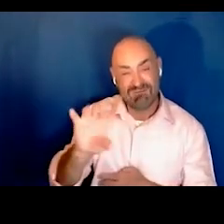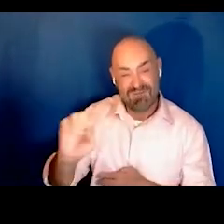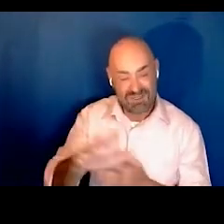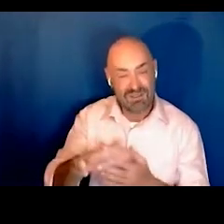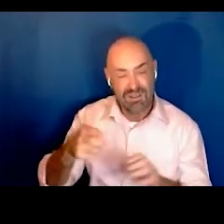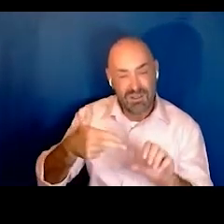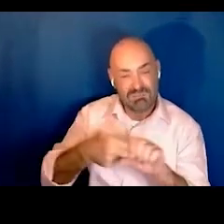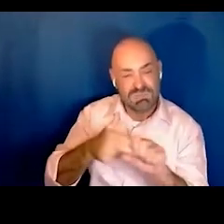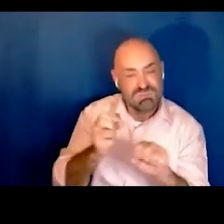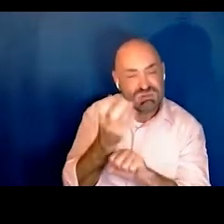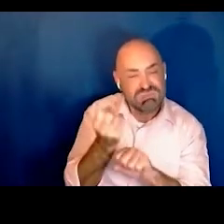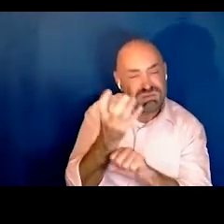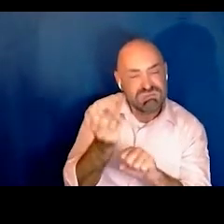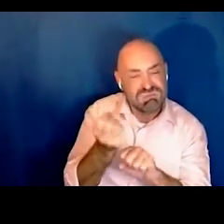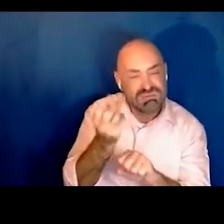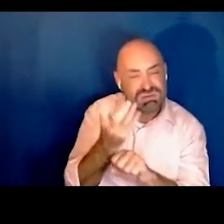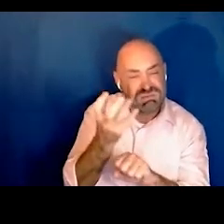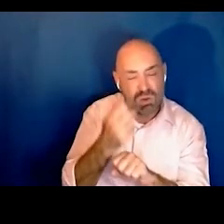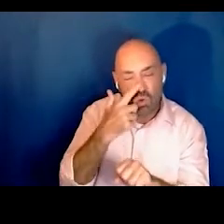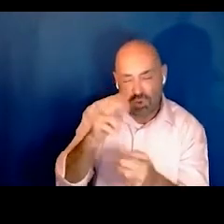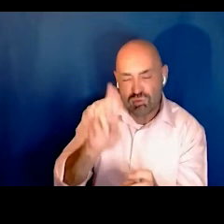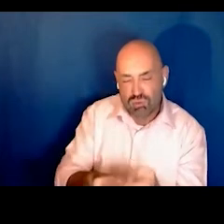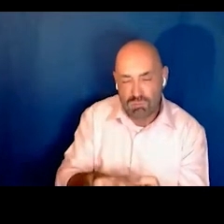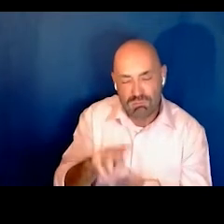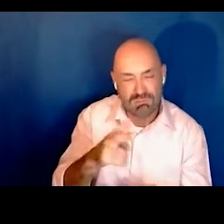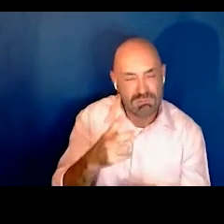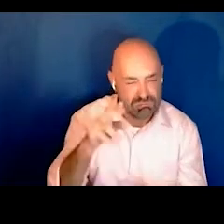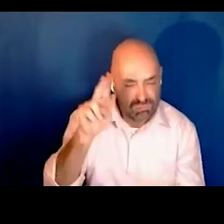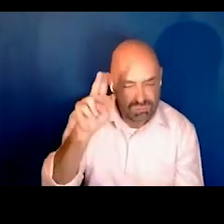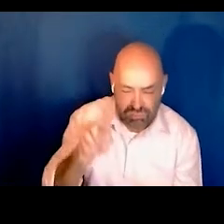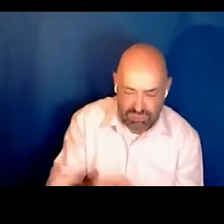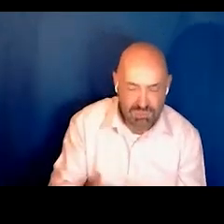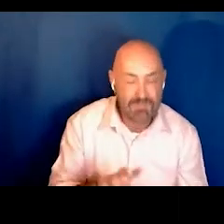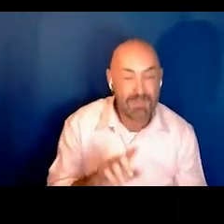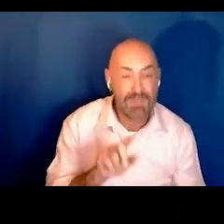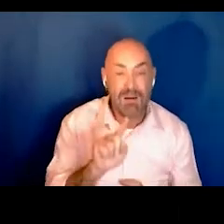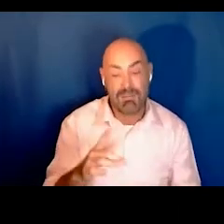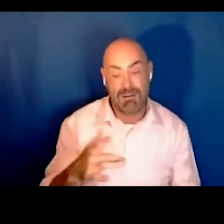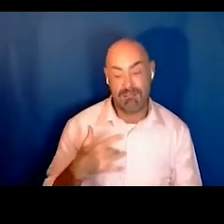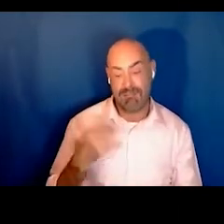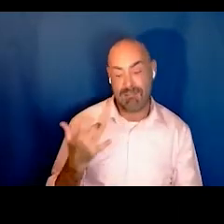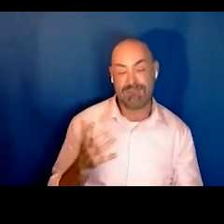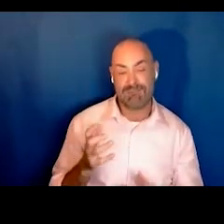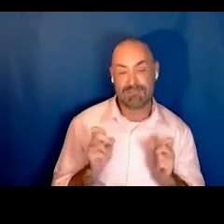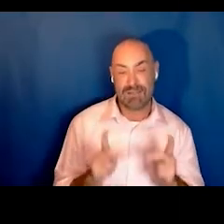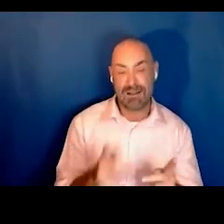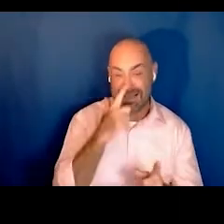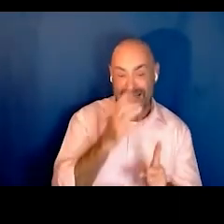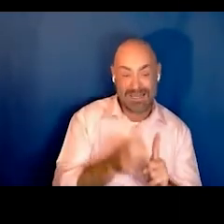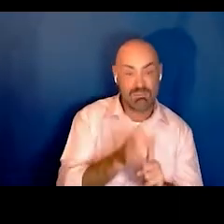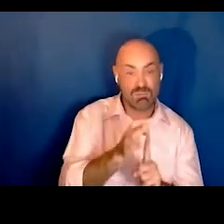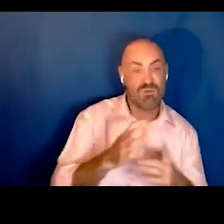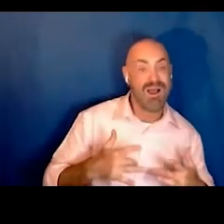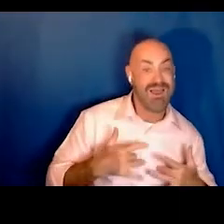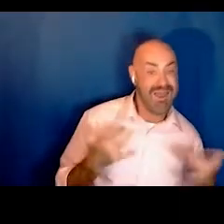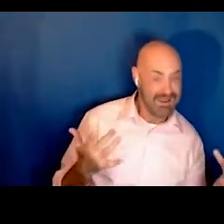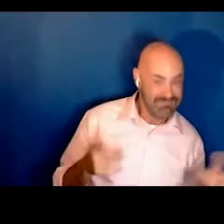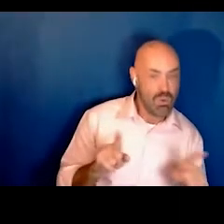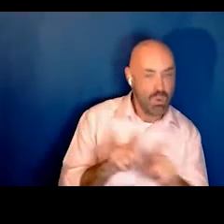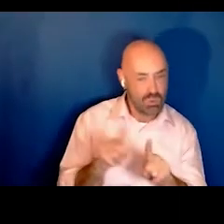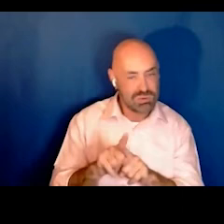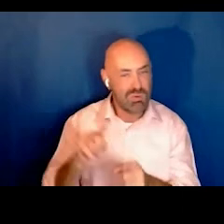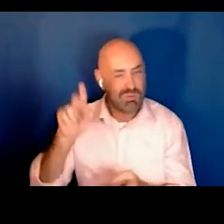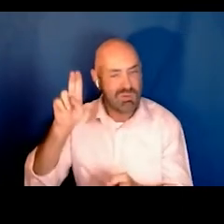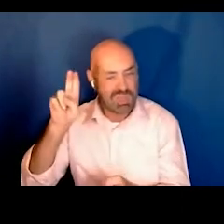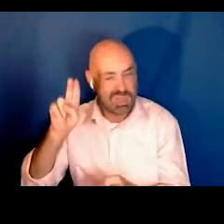securing a safe future for children and young people. But these lifestyle changes themselves can improve health and well-being. Next slide.